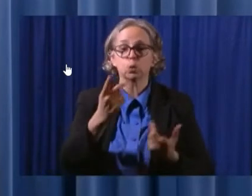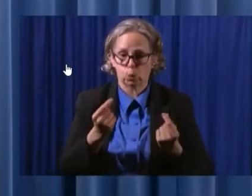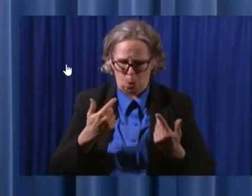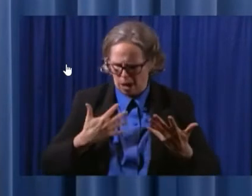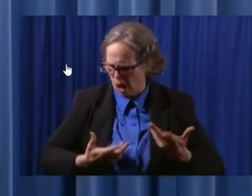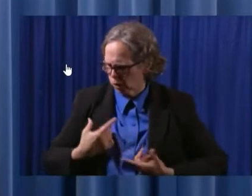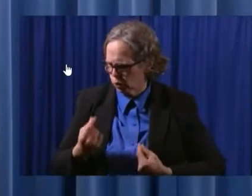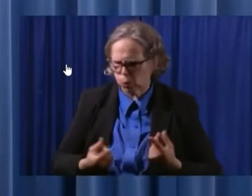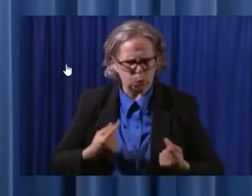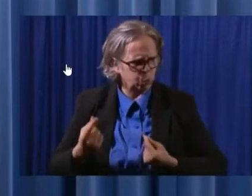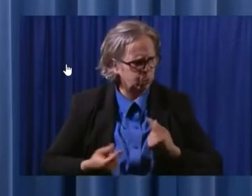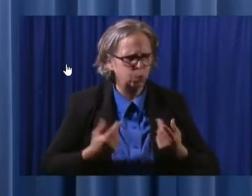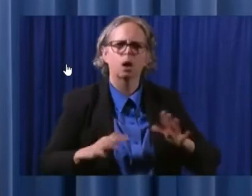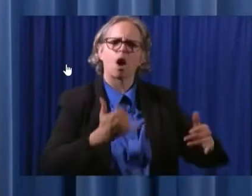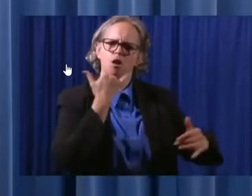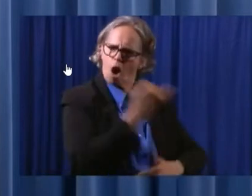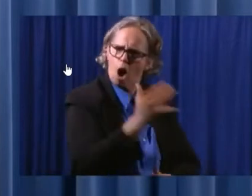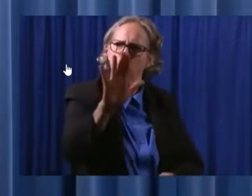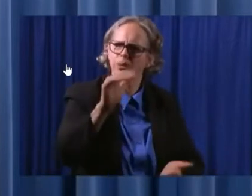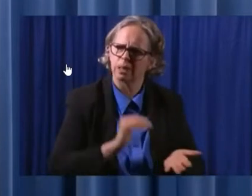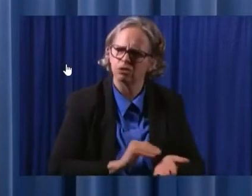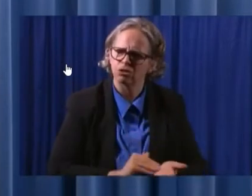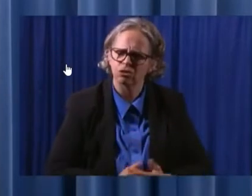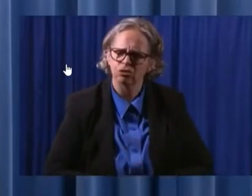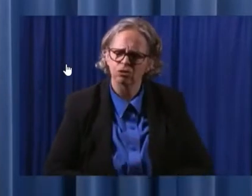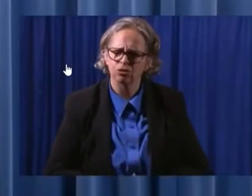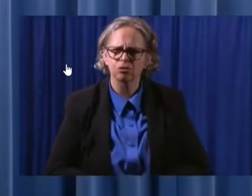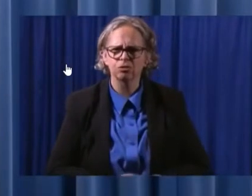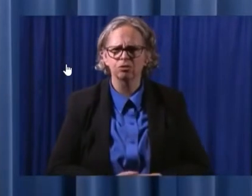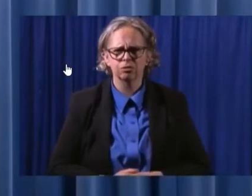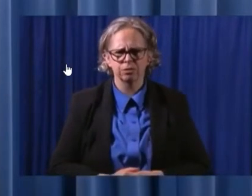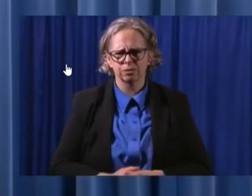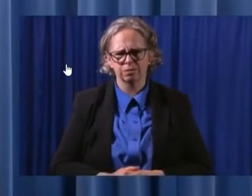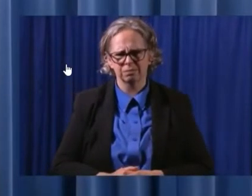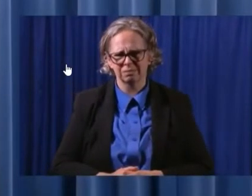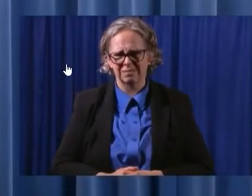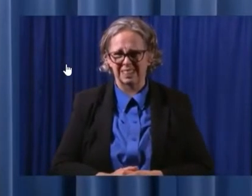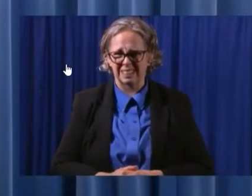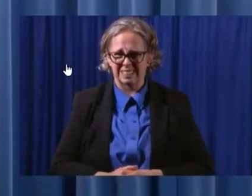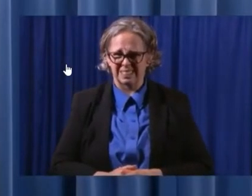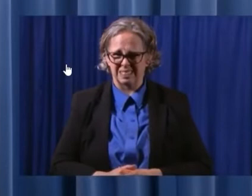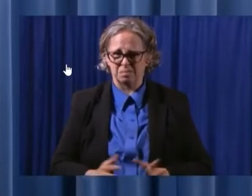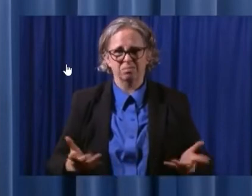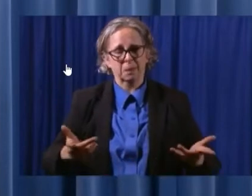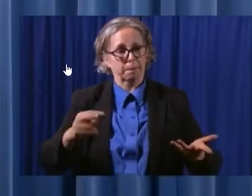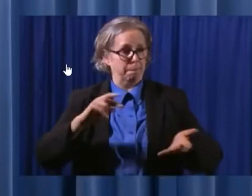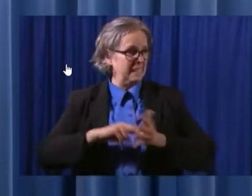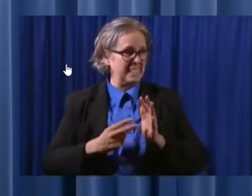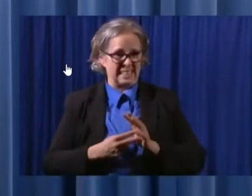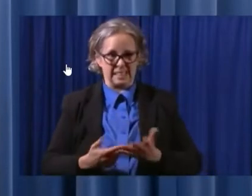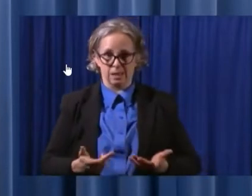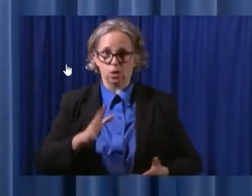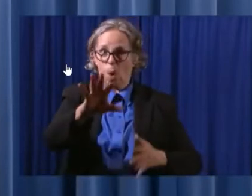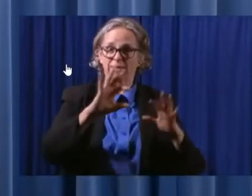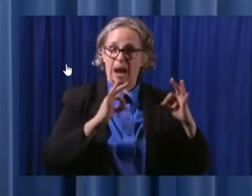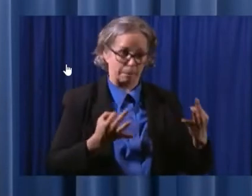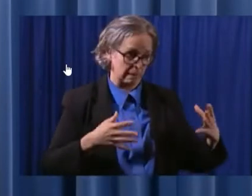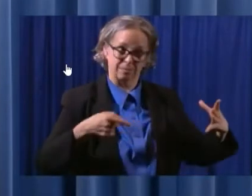Ohioans should assume that if one member of their household is sick, then every household member should be treated as if they're